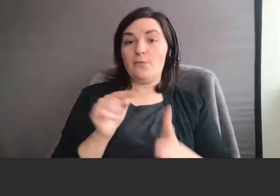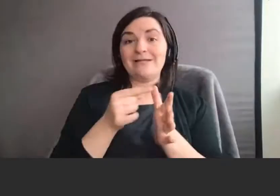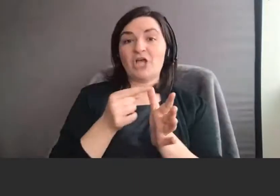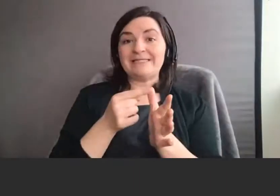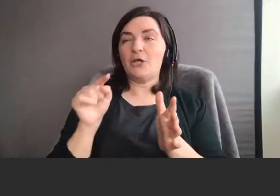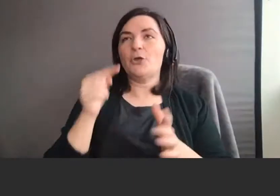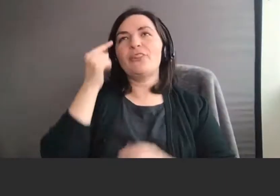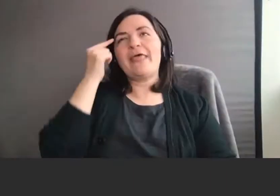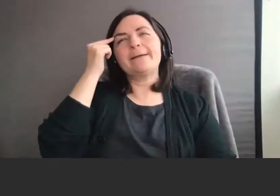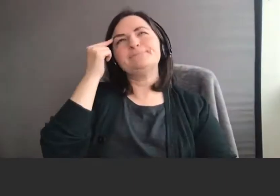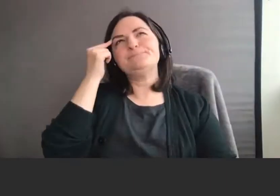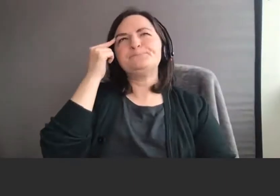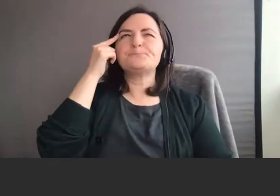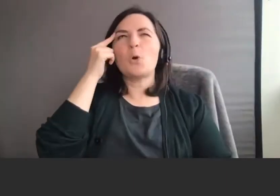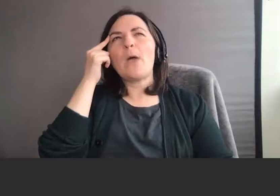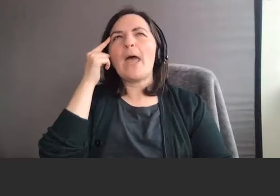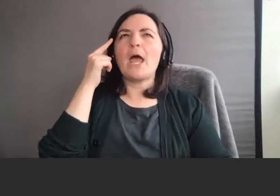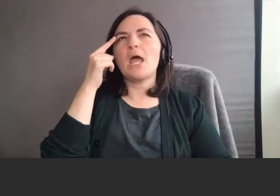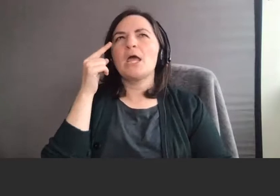in